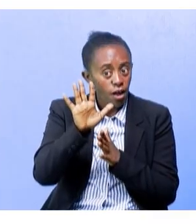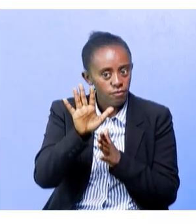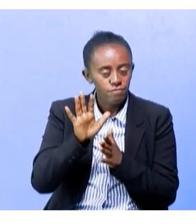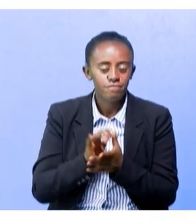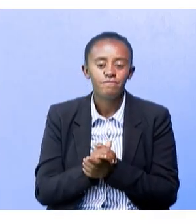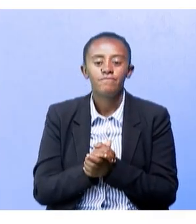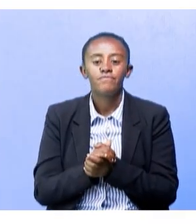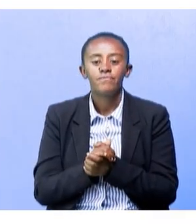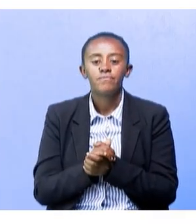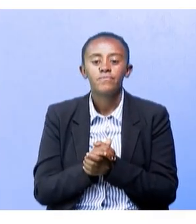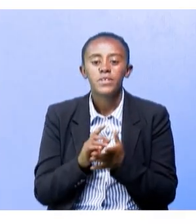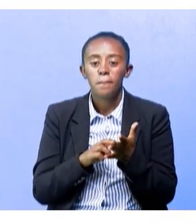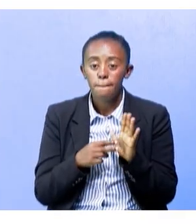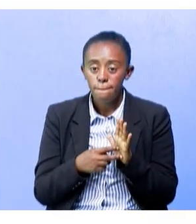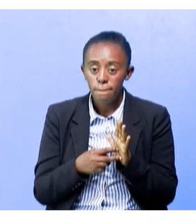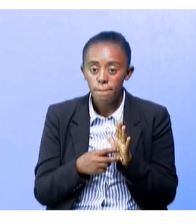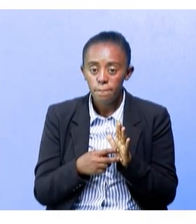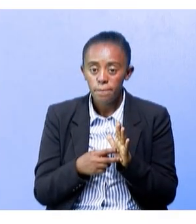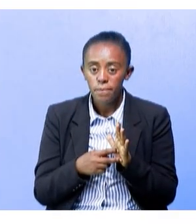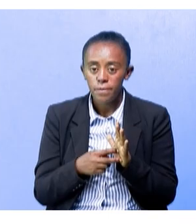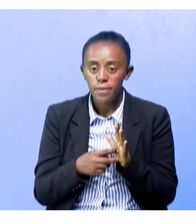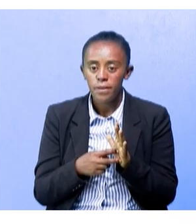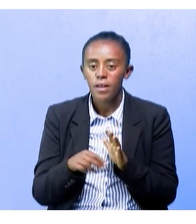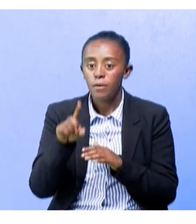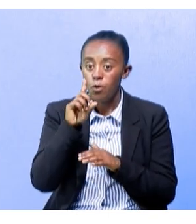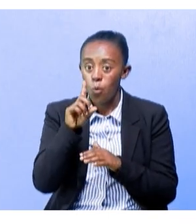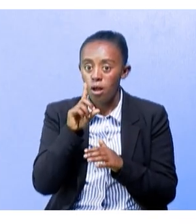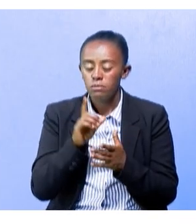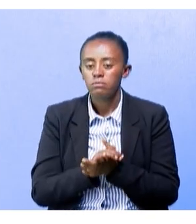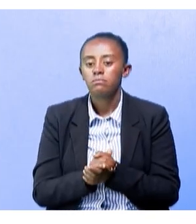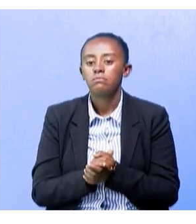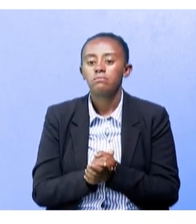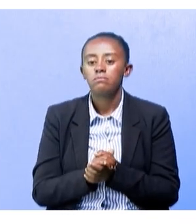5. This means this should be number 1.